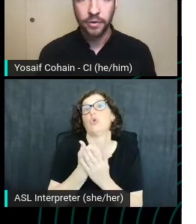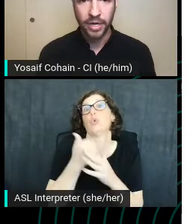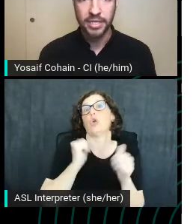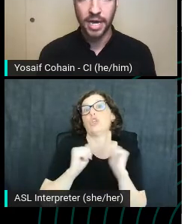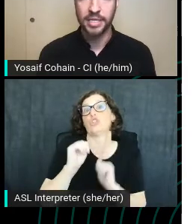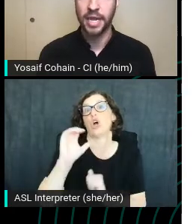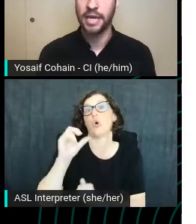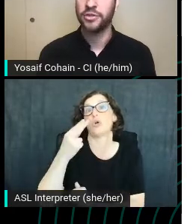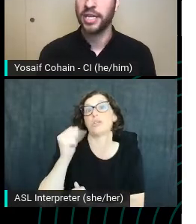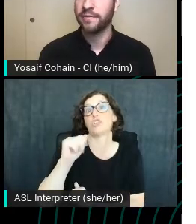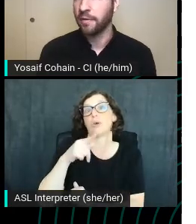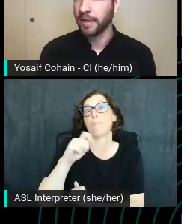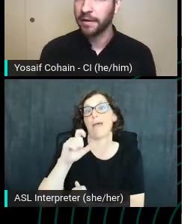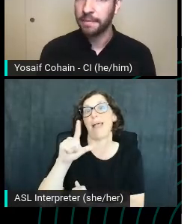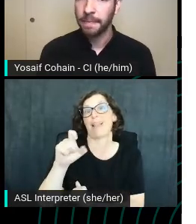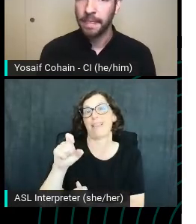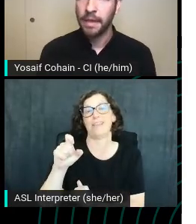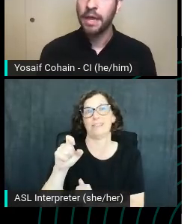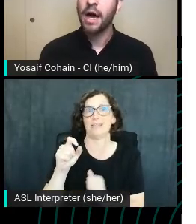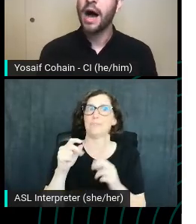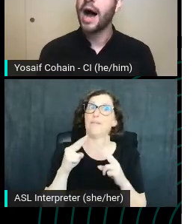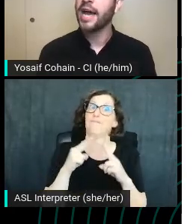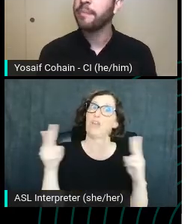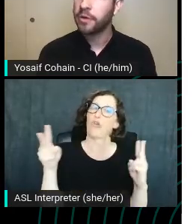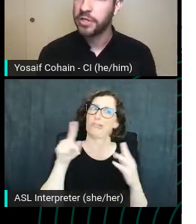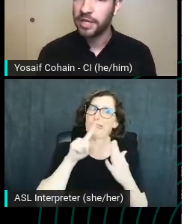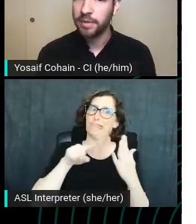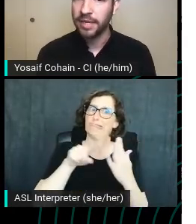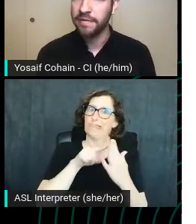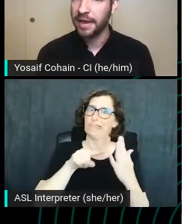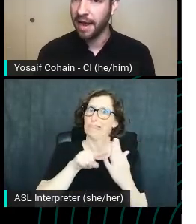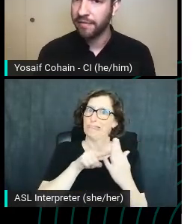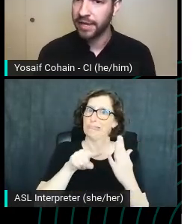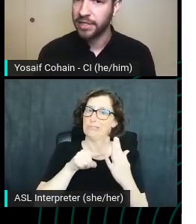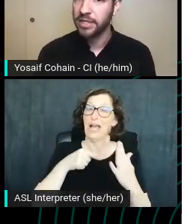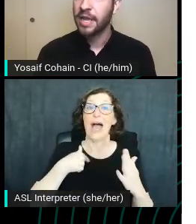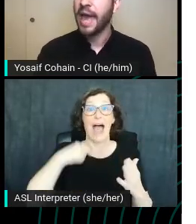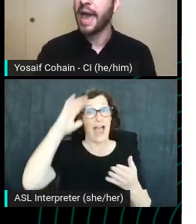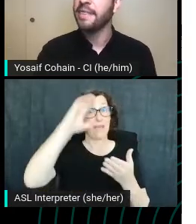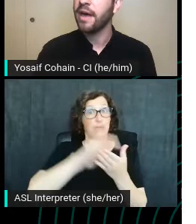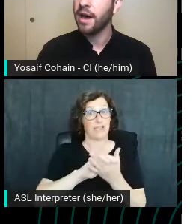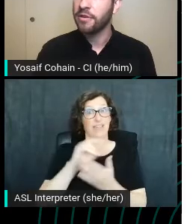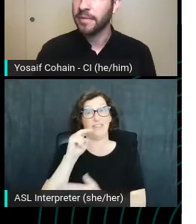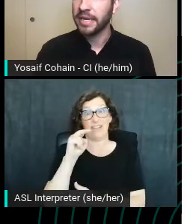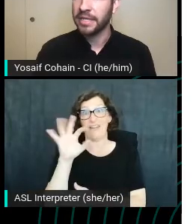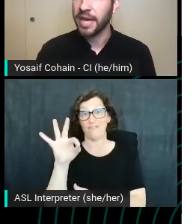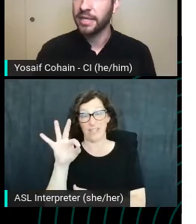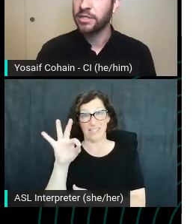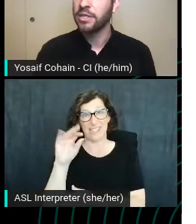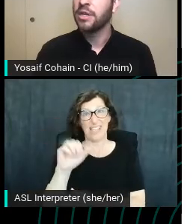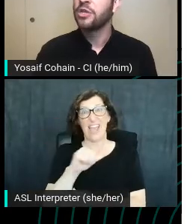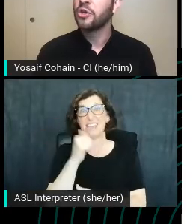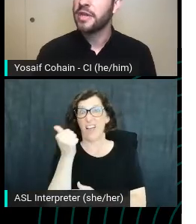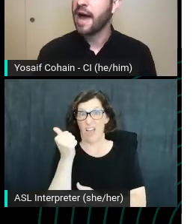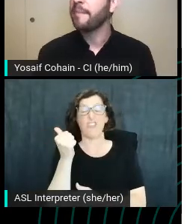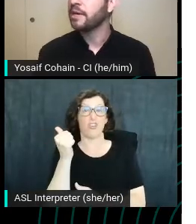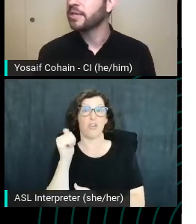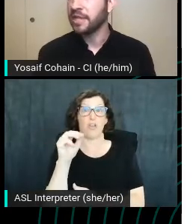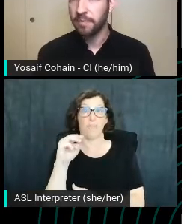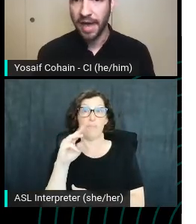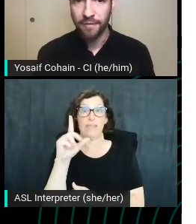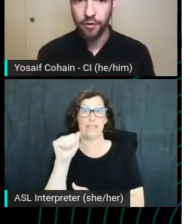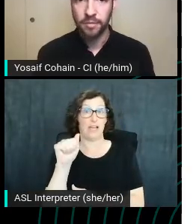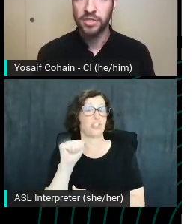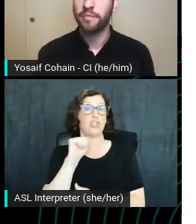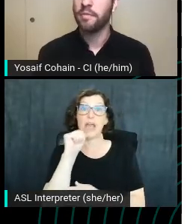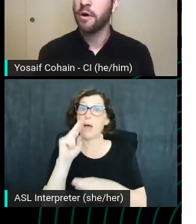widely criticized as transphobic. I personally believe that Netflix and the other media sites should not be using